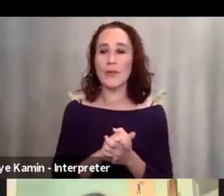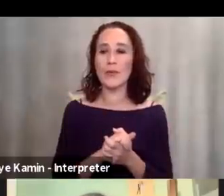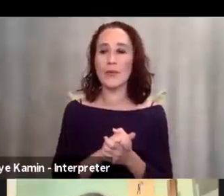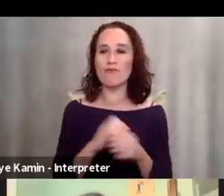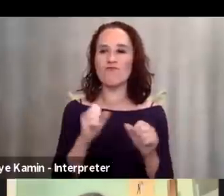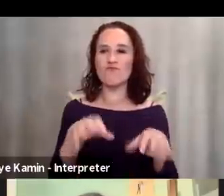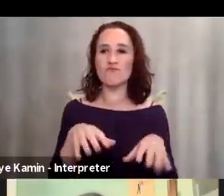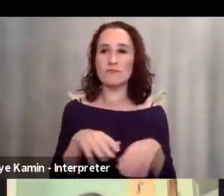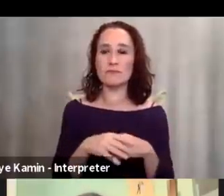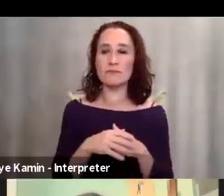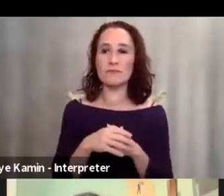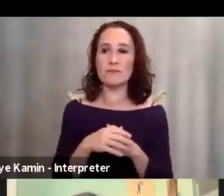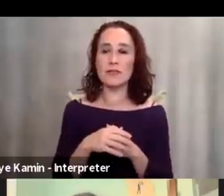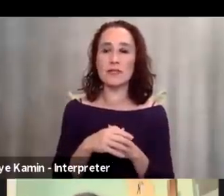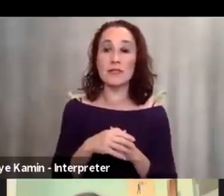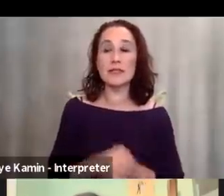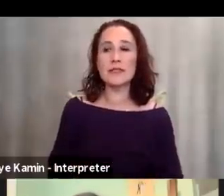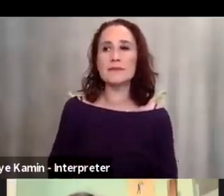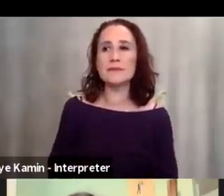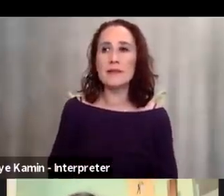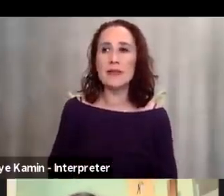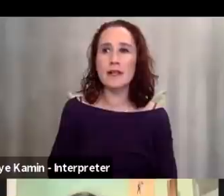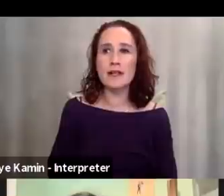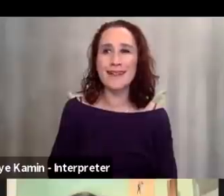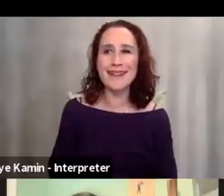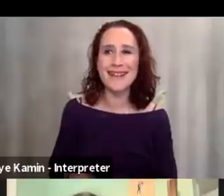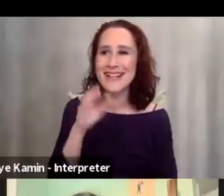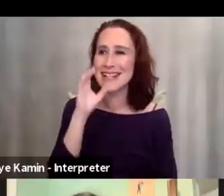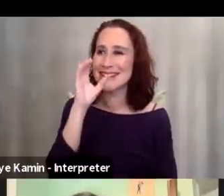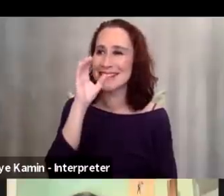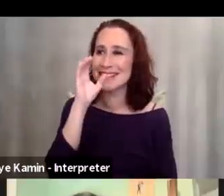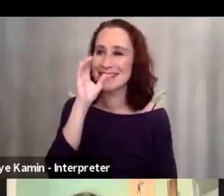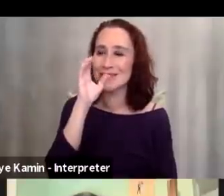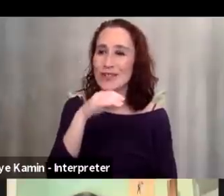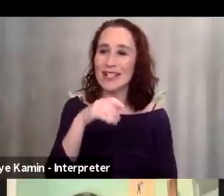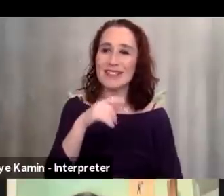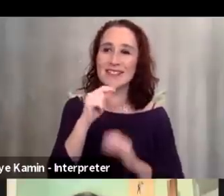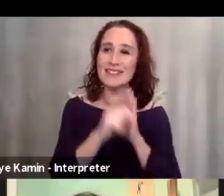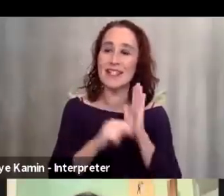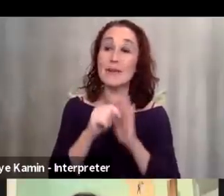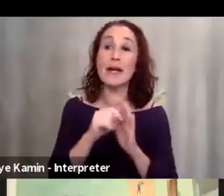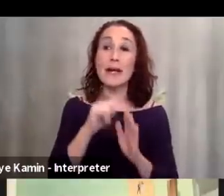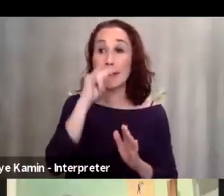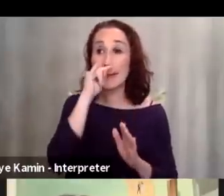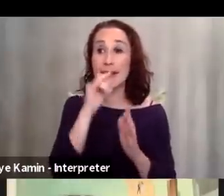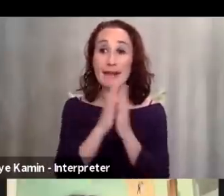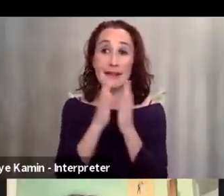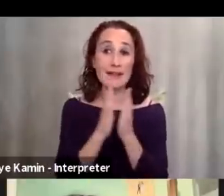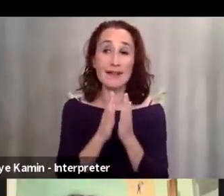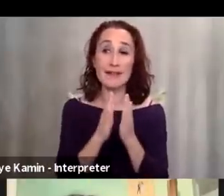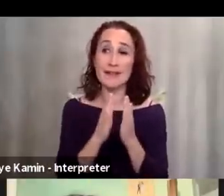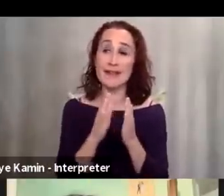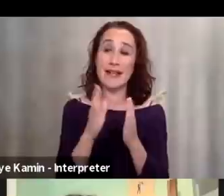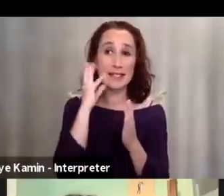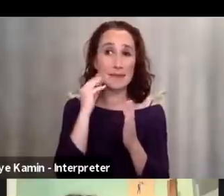But I don't know. It's such a strange time. Kidlit has gone through a lot of earthquakes,